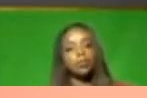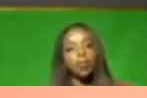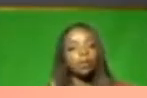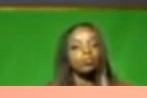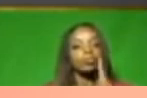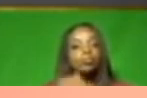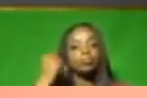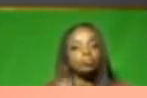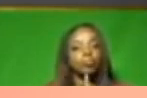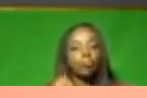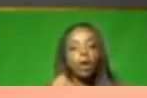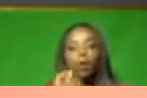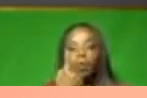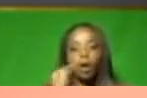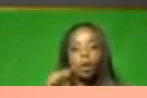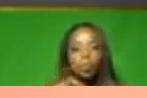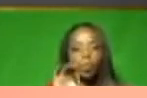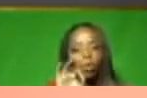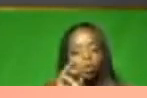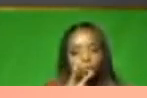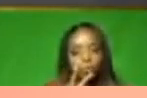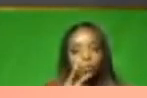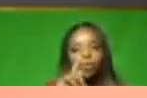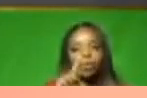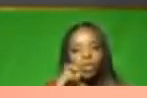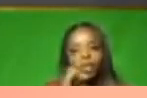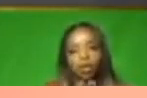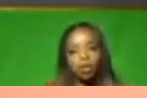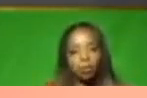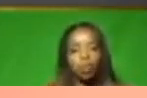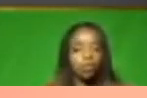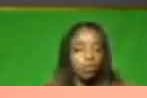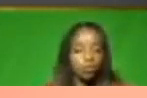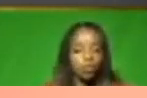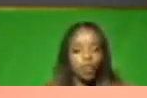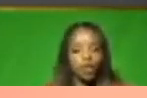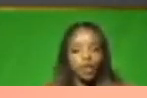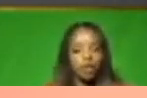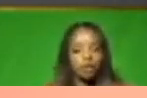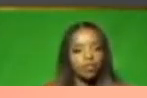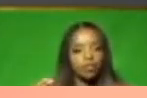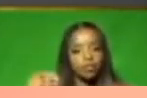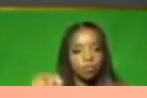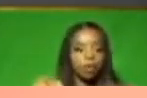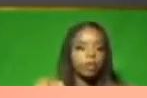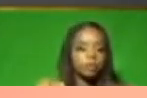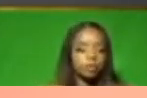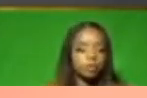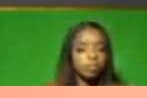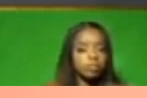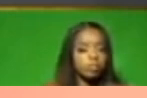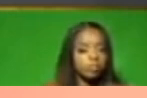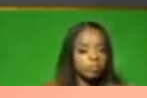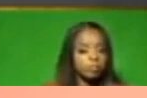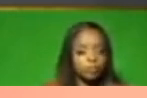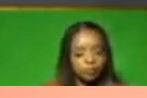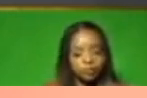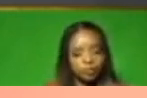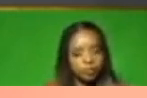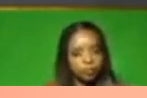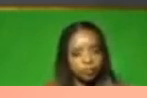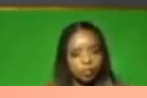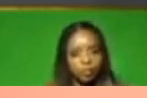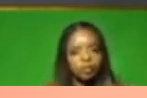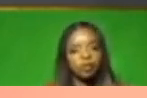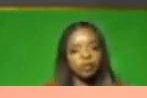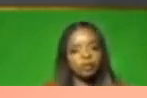trillion rand in new investments over 5 years. By the conclusion of the 5th